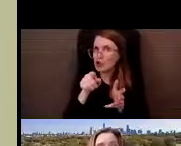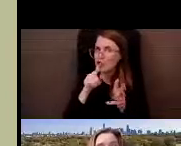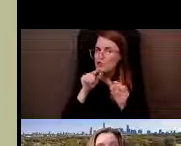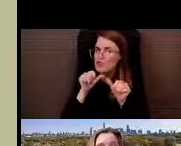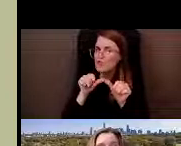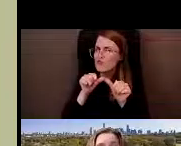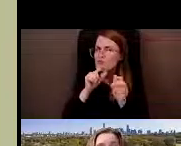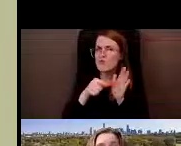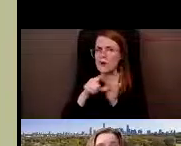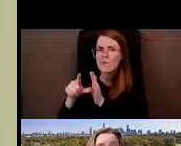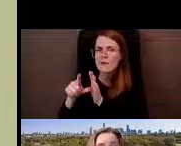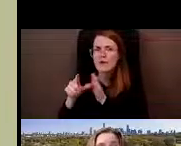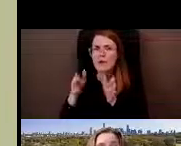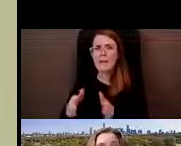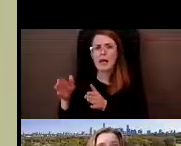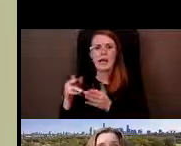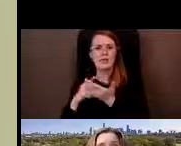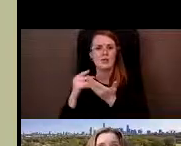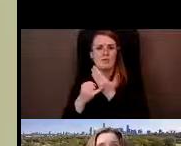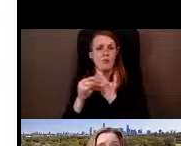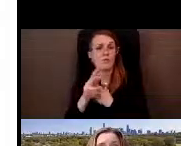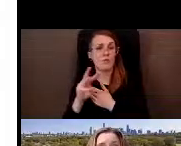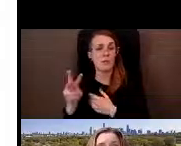on the project site.